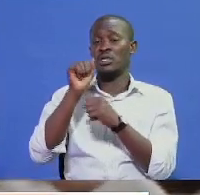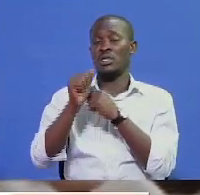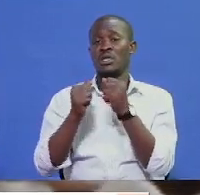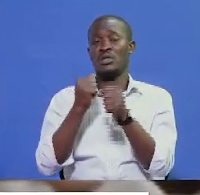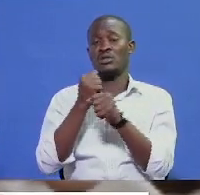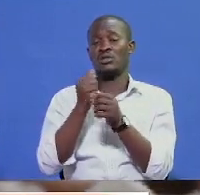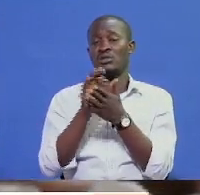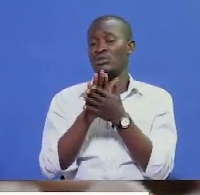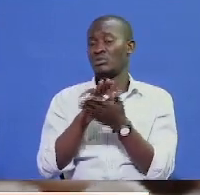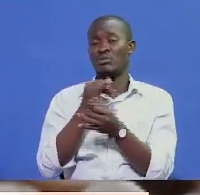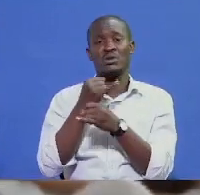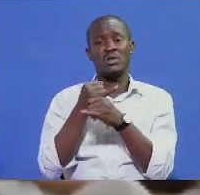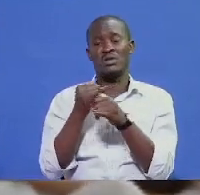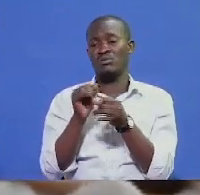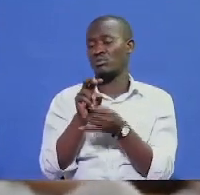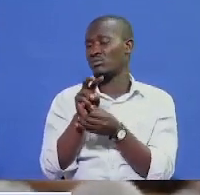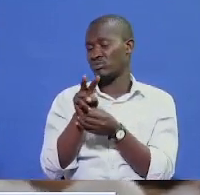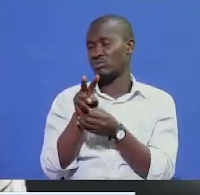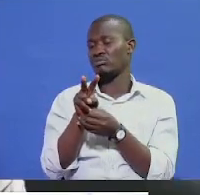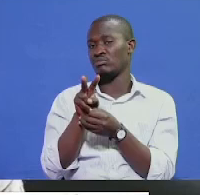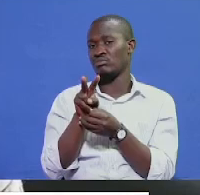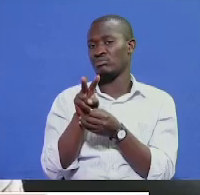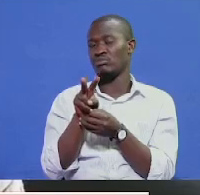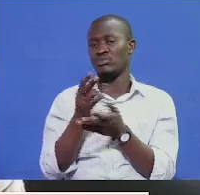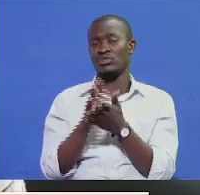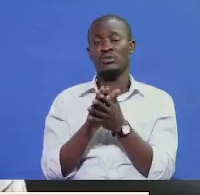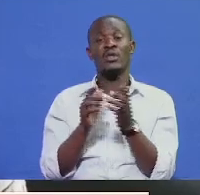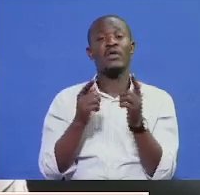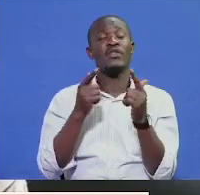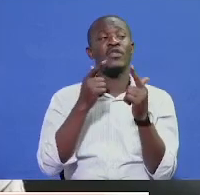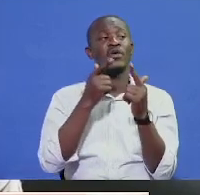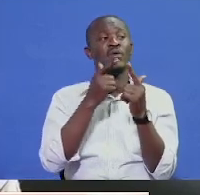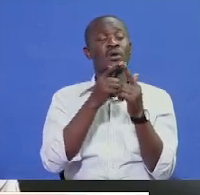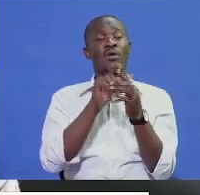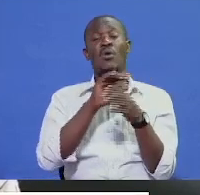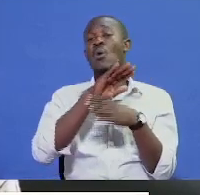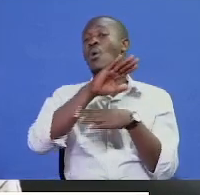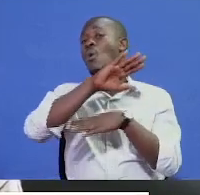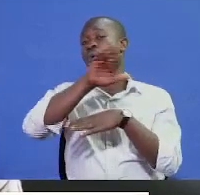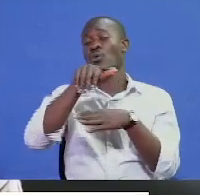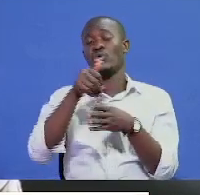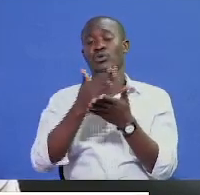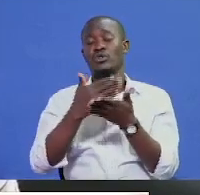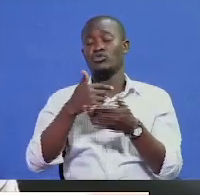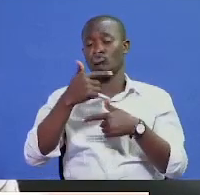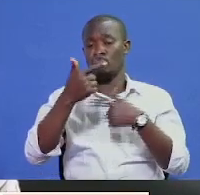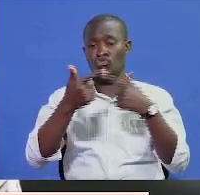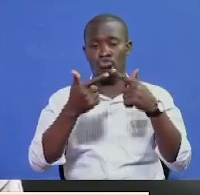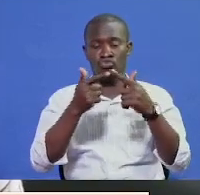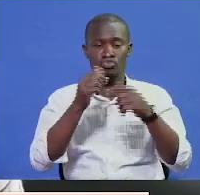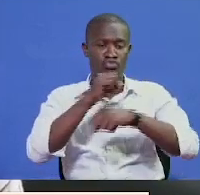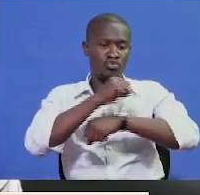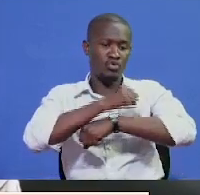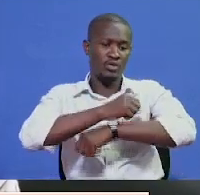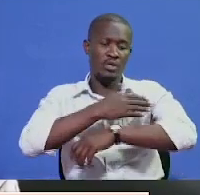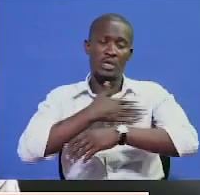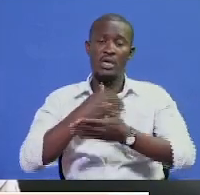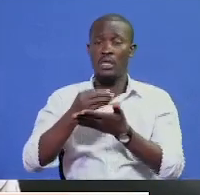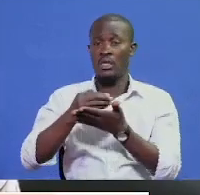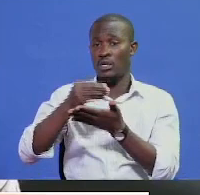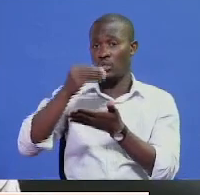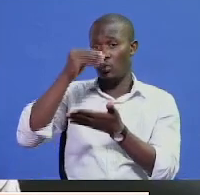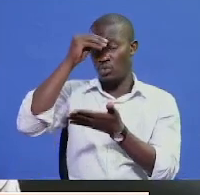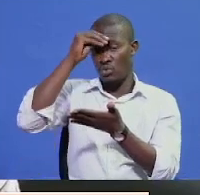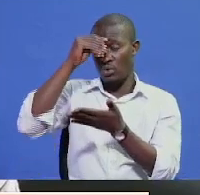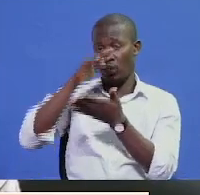tu usafi unazingatiwa. The goal was always to go to schools and educate girls